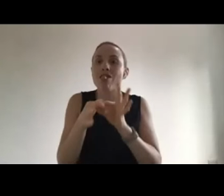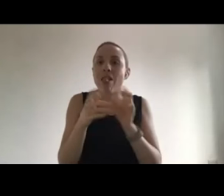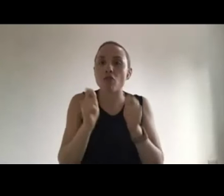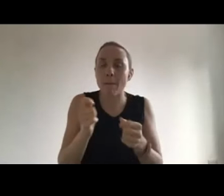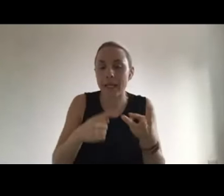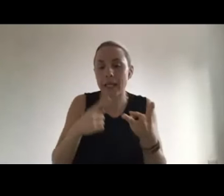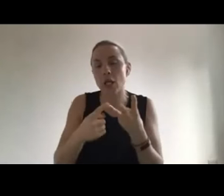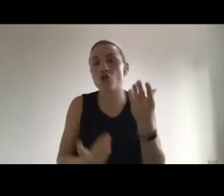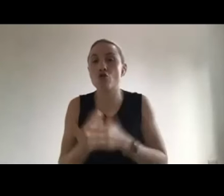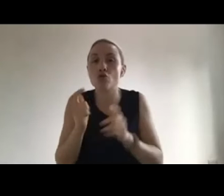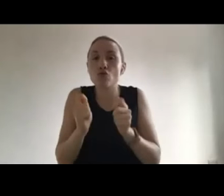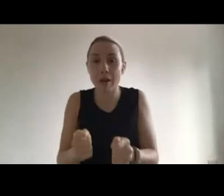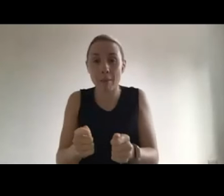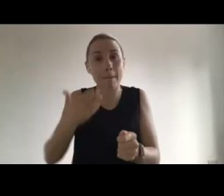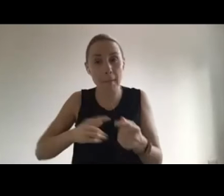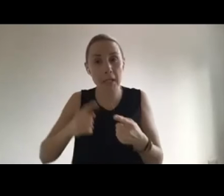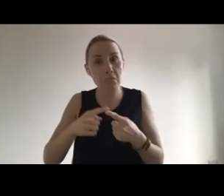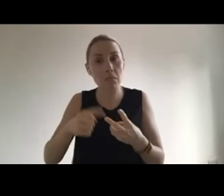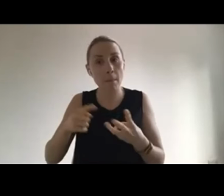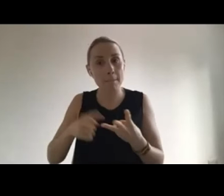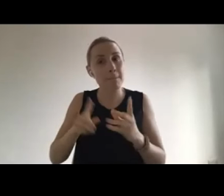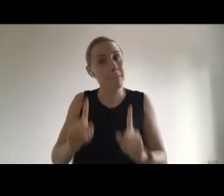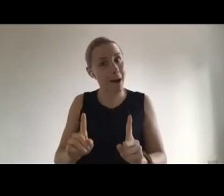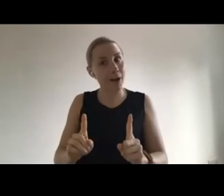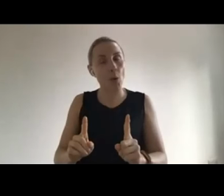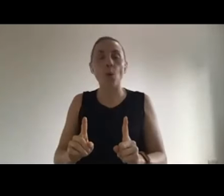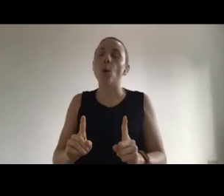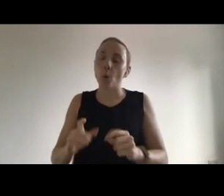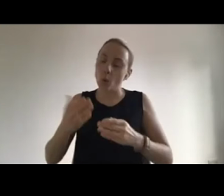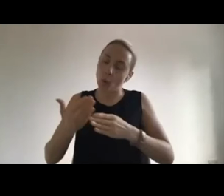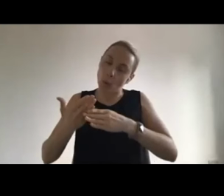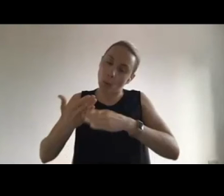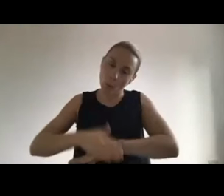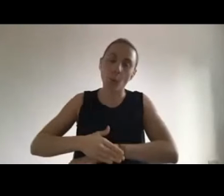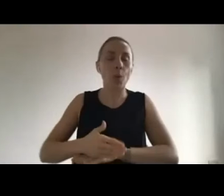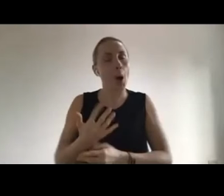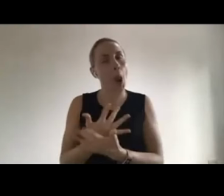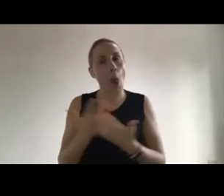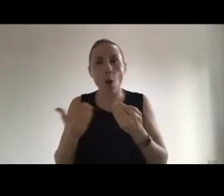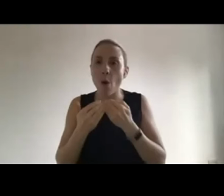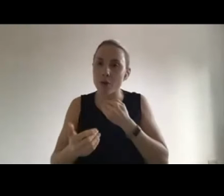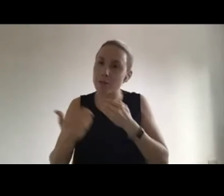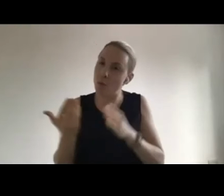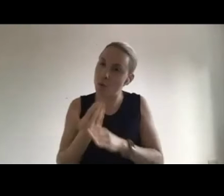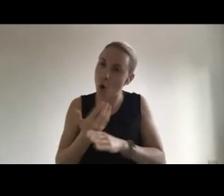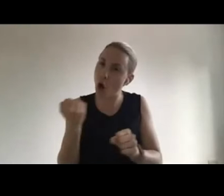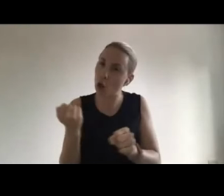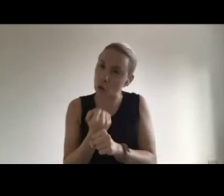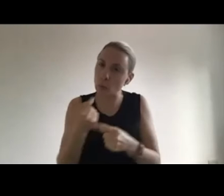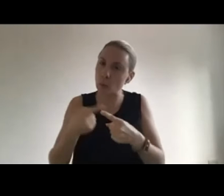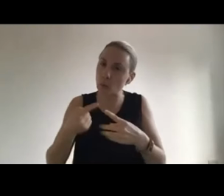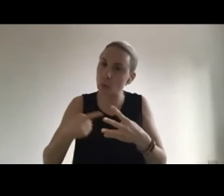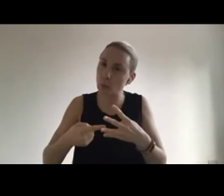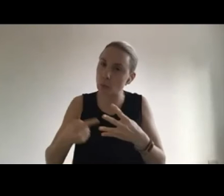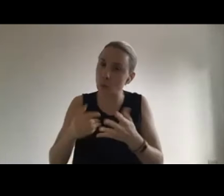treatments. But there is a lot more to do, a lot more pieces of the puzzle to developing a new